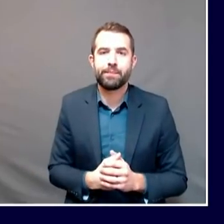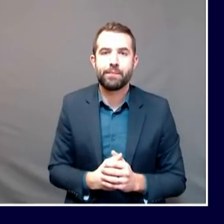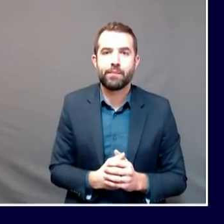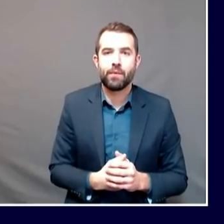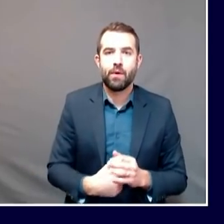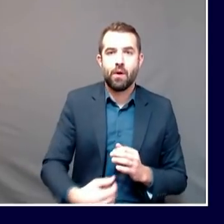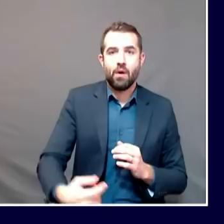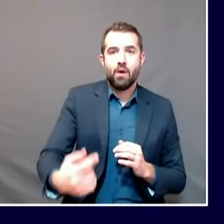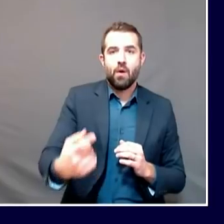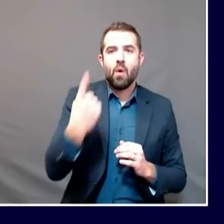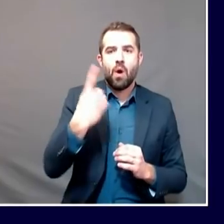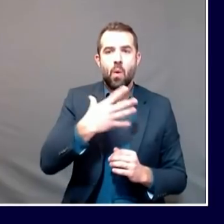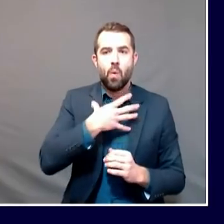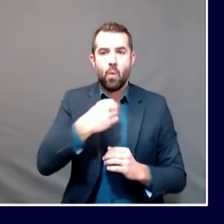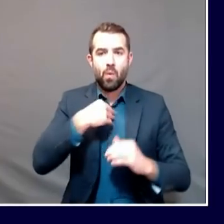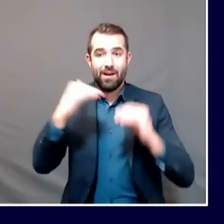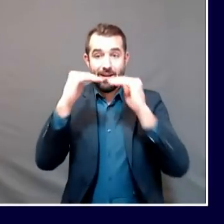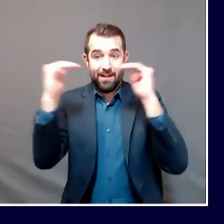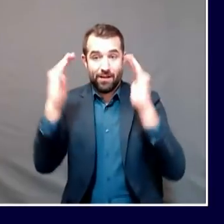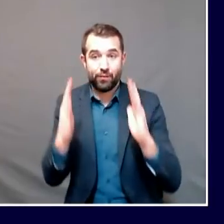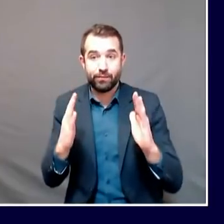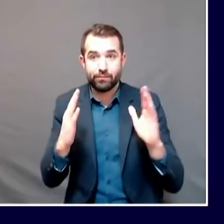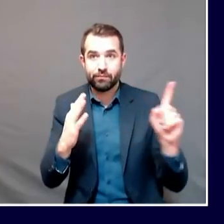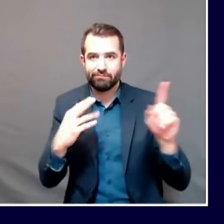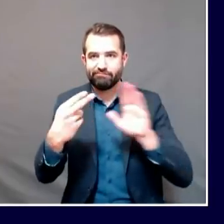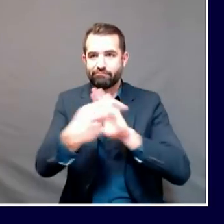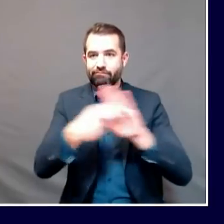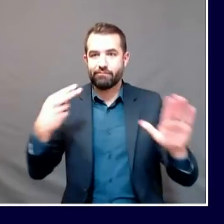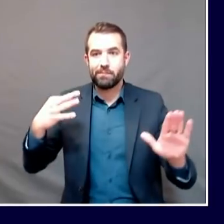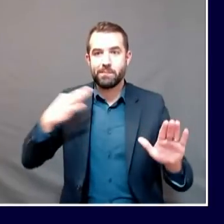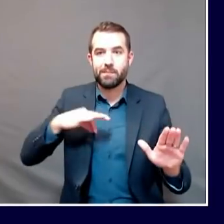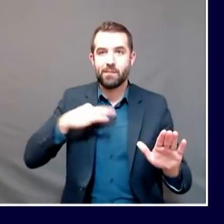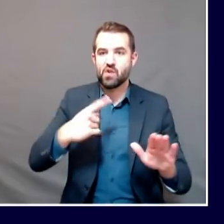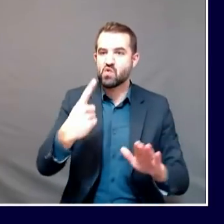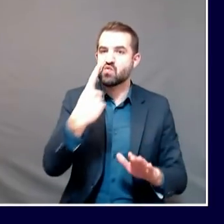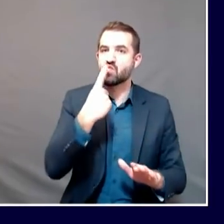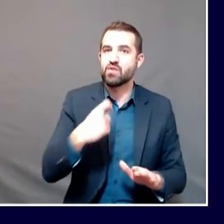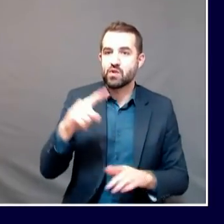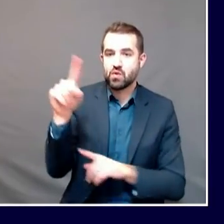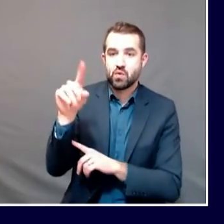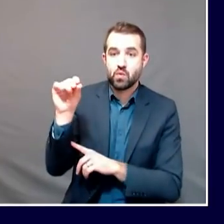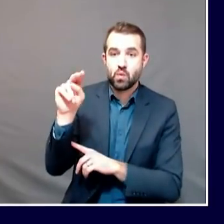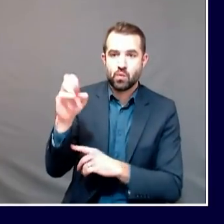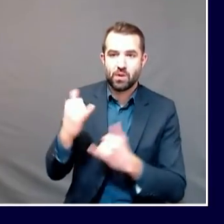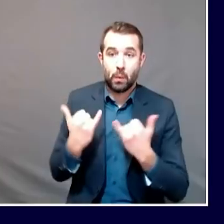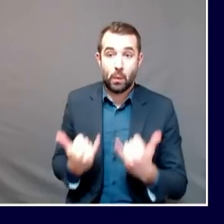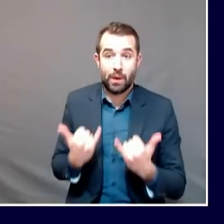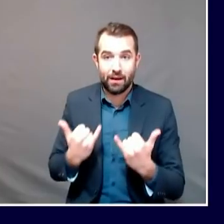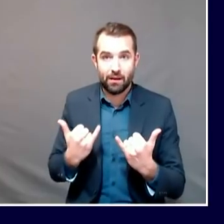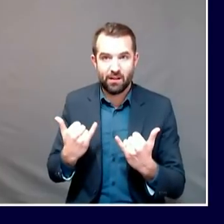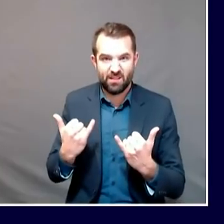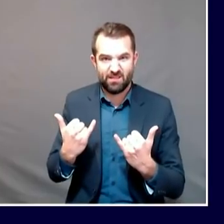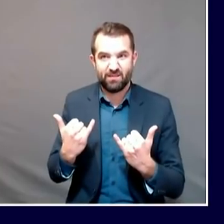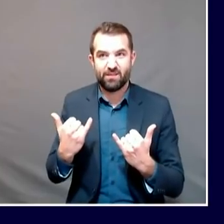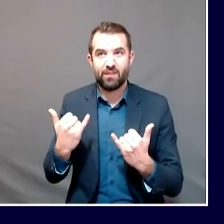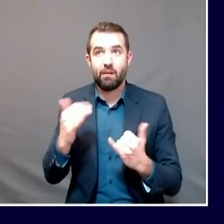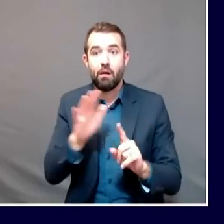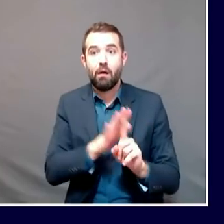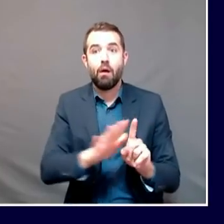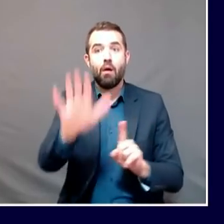Maine as a red zone now, which I guess is in line with every other state, I think, other than Hawaii, and possibly